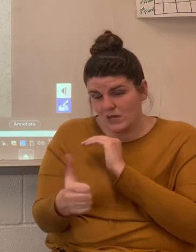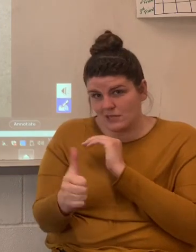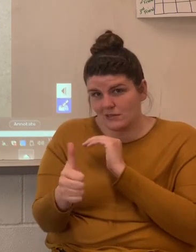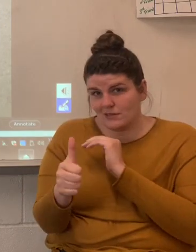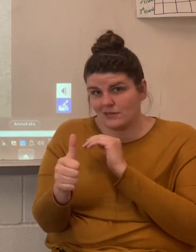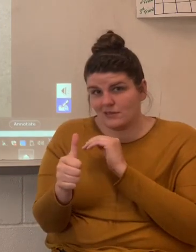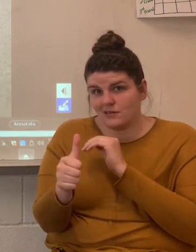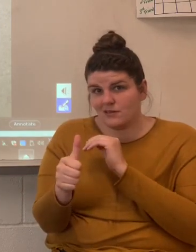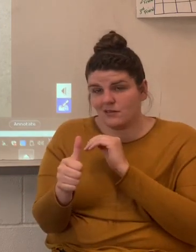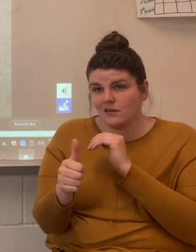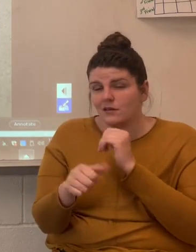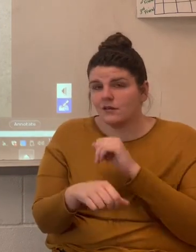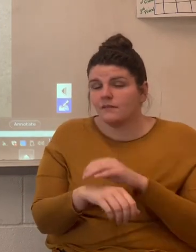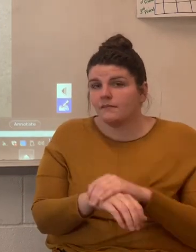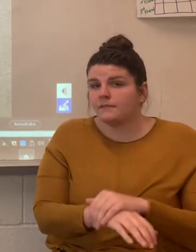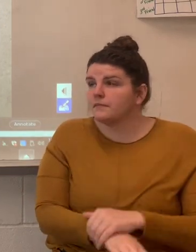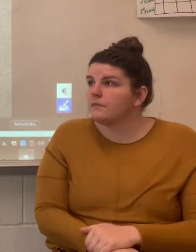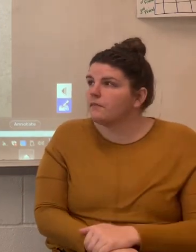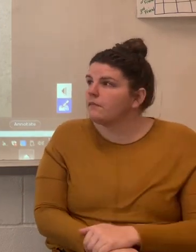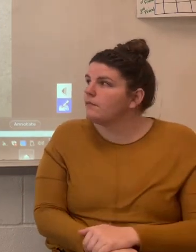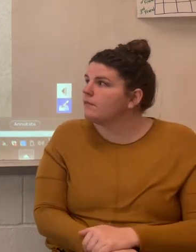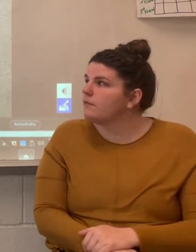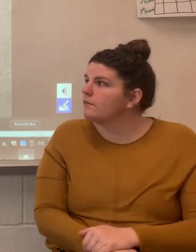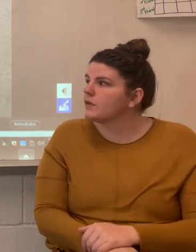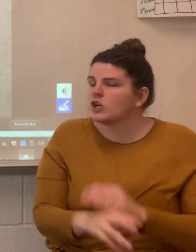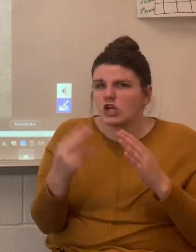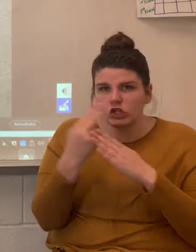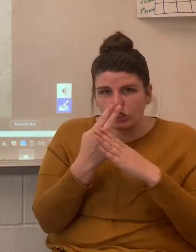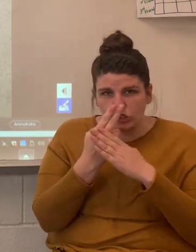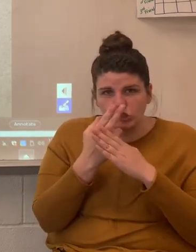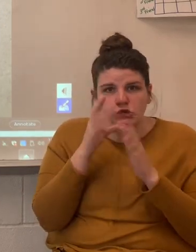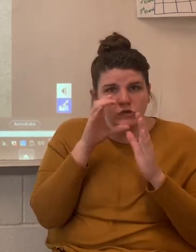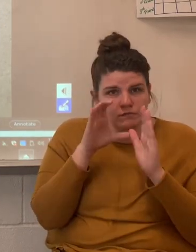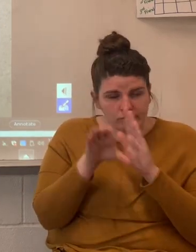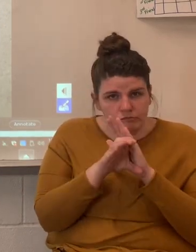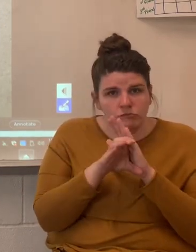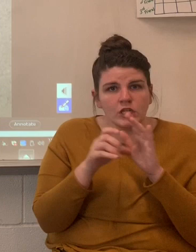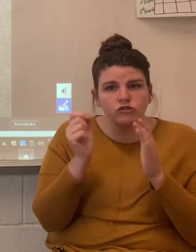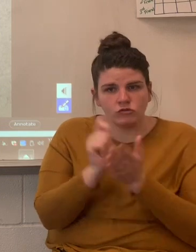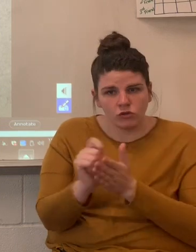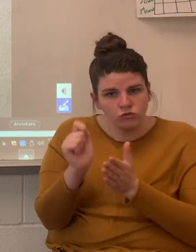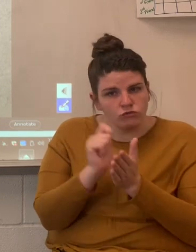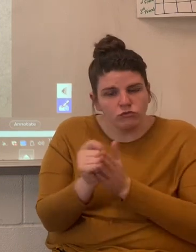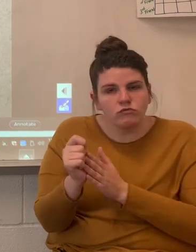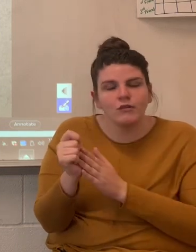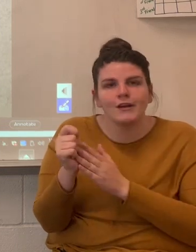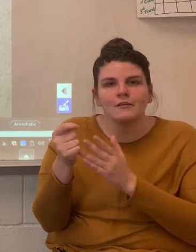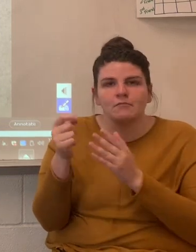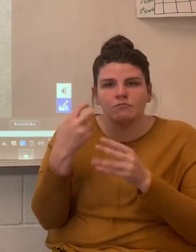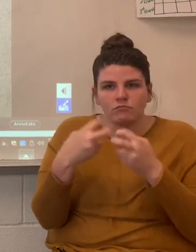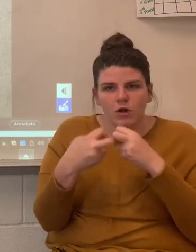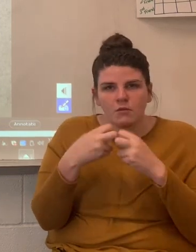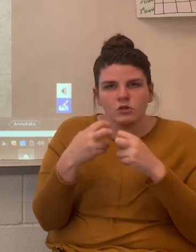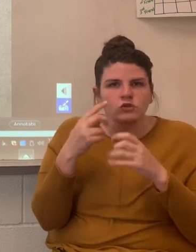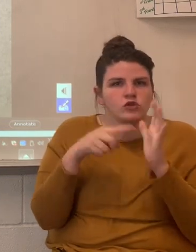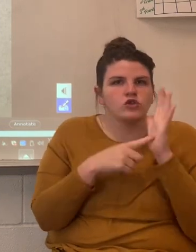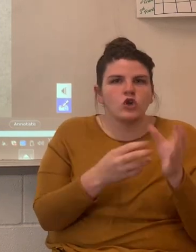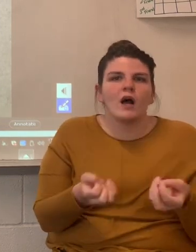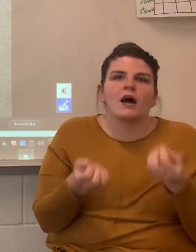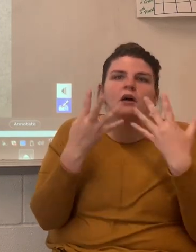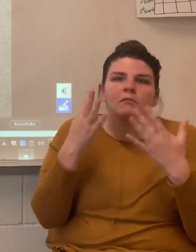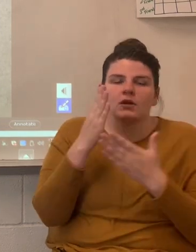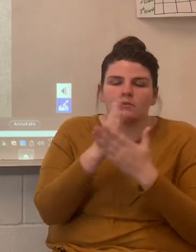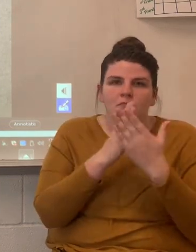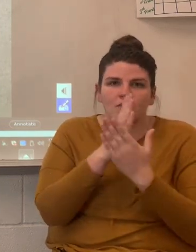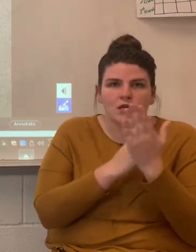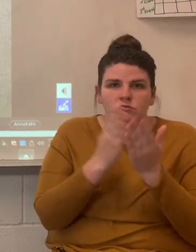served 3/10 of that. So use a model and write an equation to show how many pies she served. Well, I went ahead and drew this because you all know